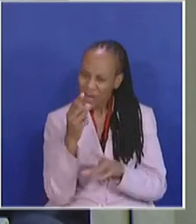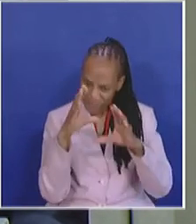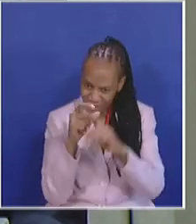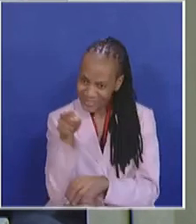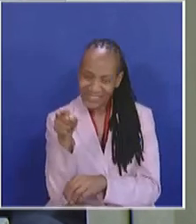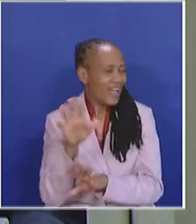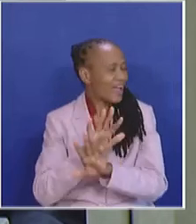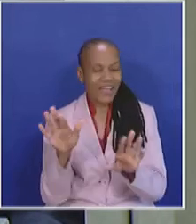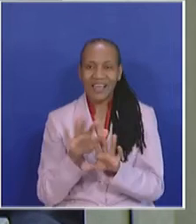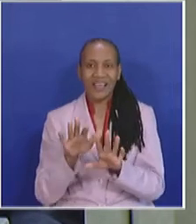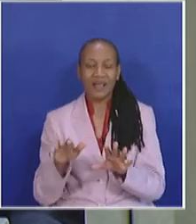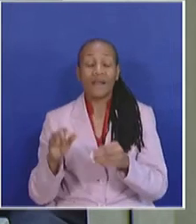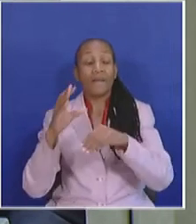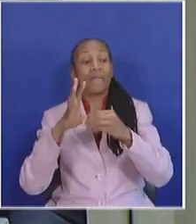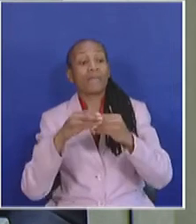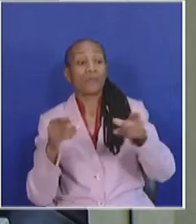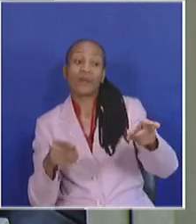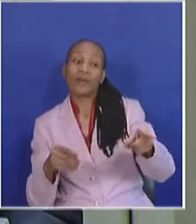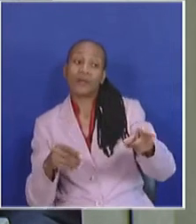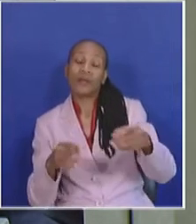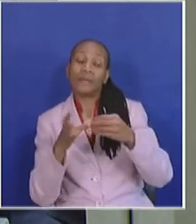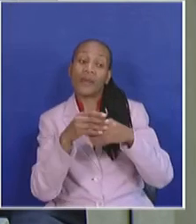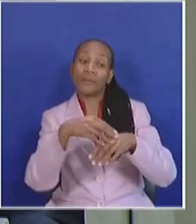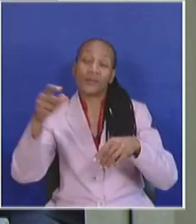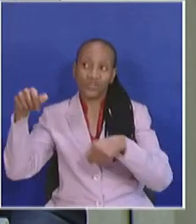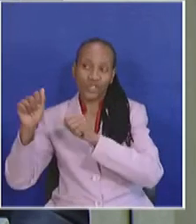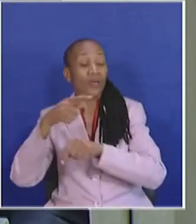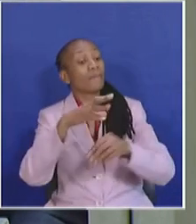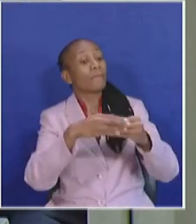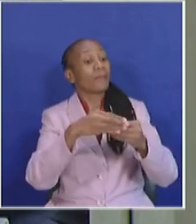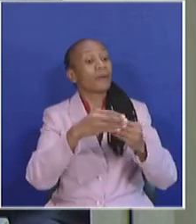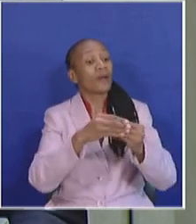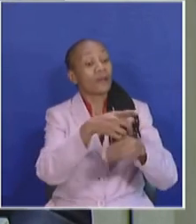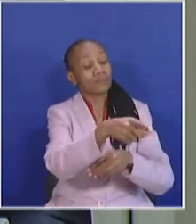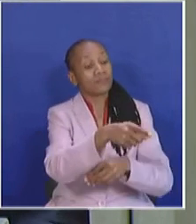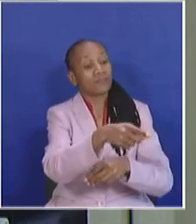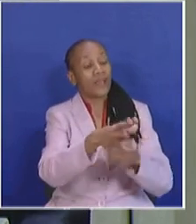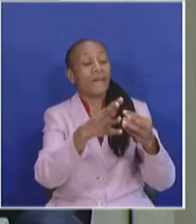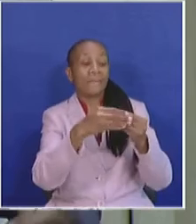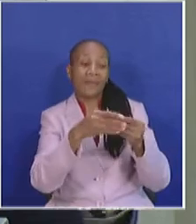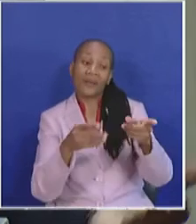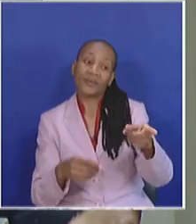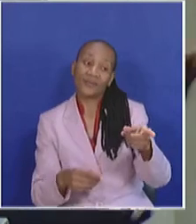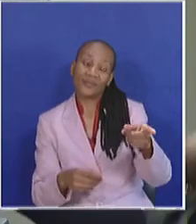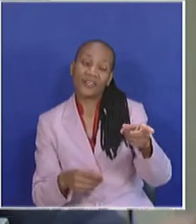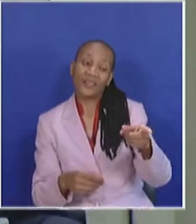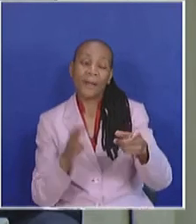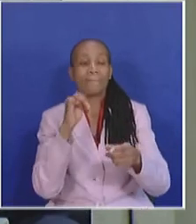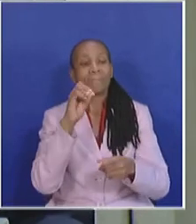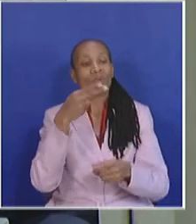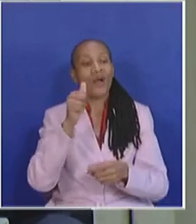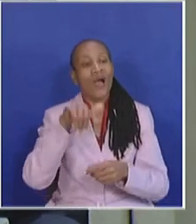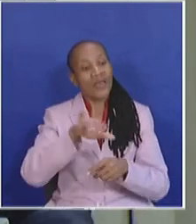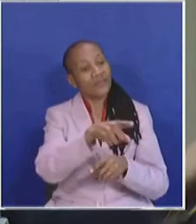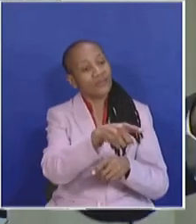about the issues about transformation of those institutions, institutional culture, racism that prevails. The intention is to